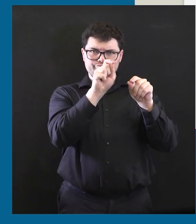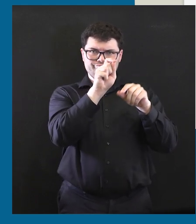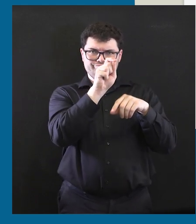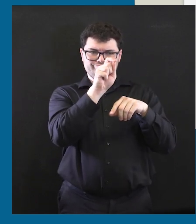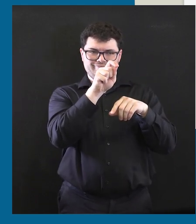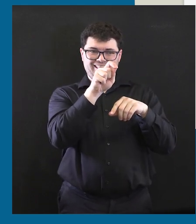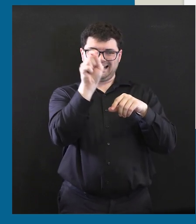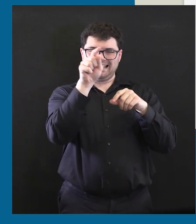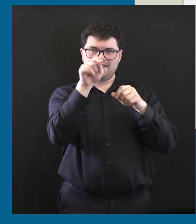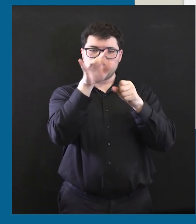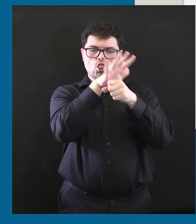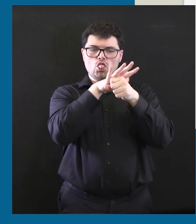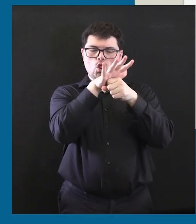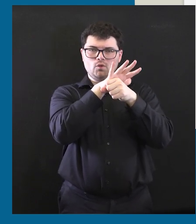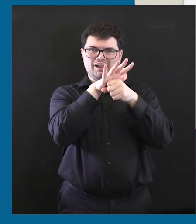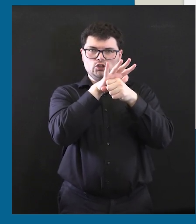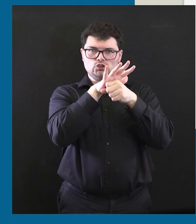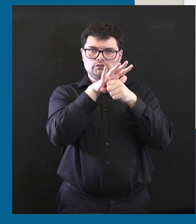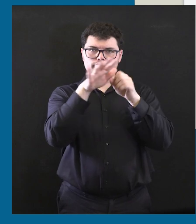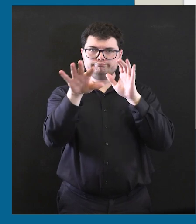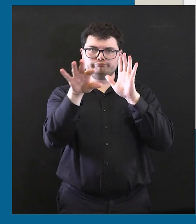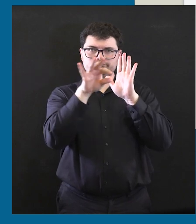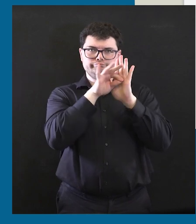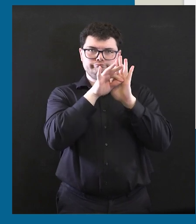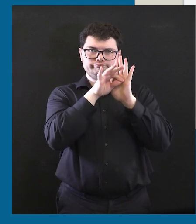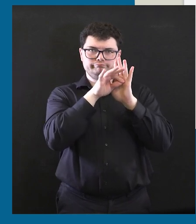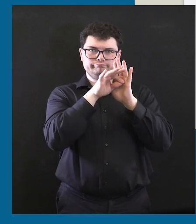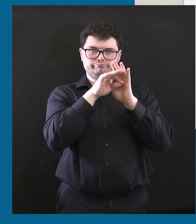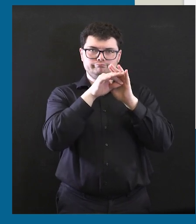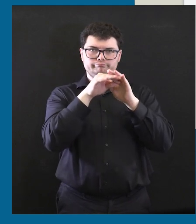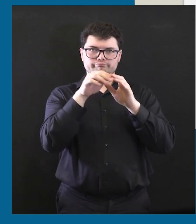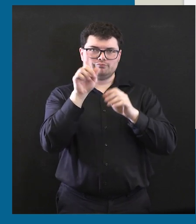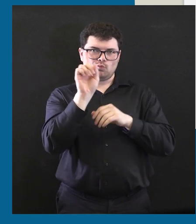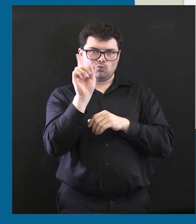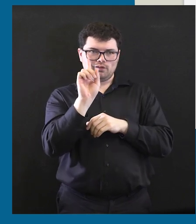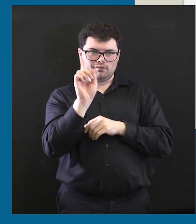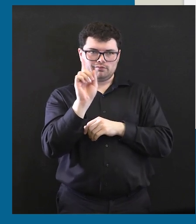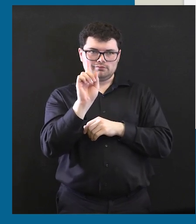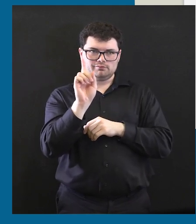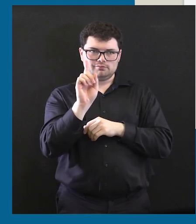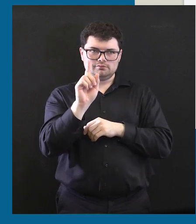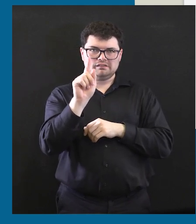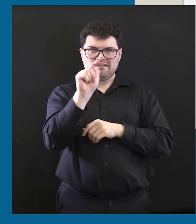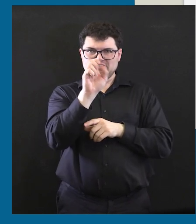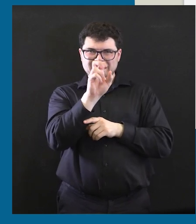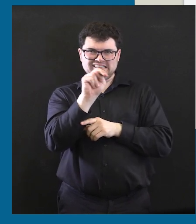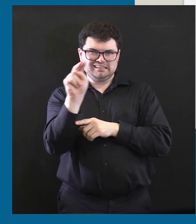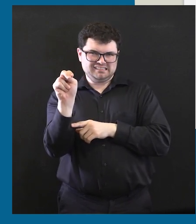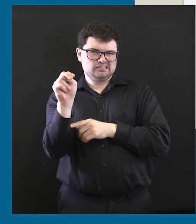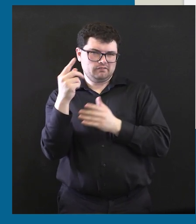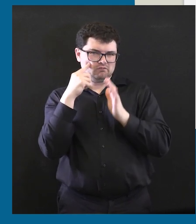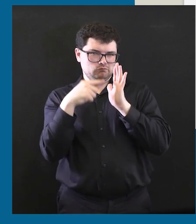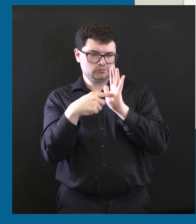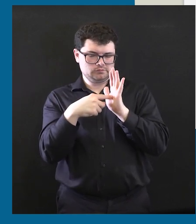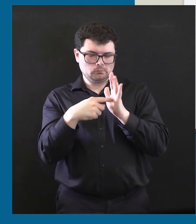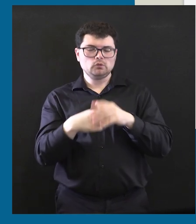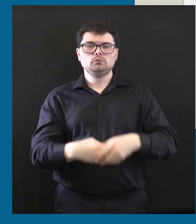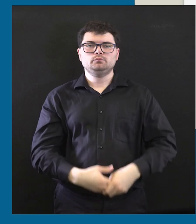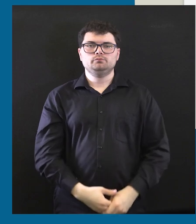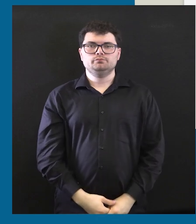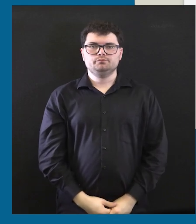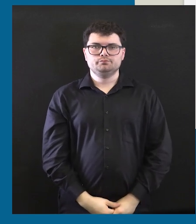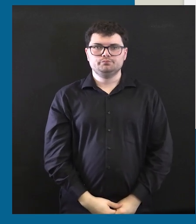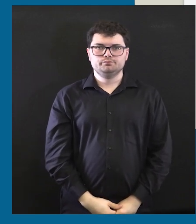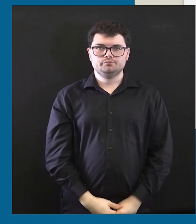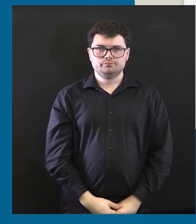Make sure that you select all of the applicable locations. So, for example,